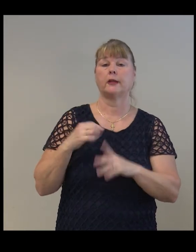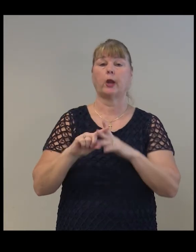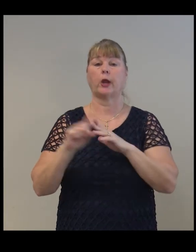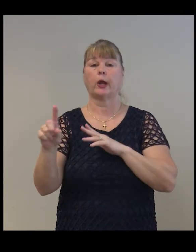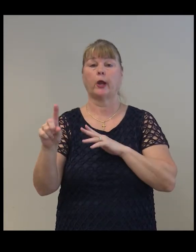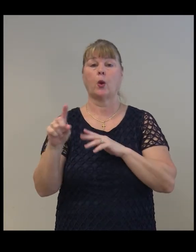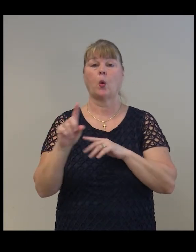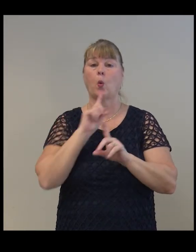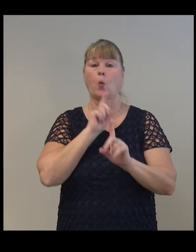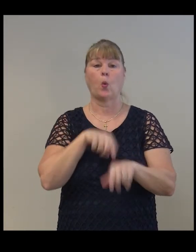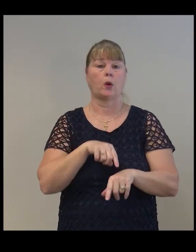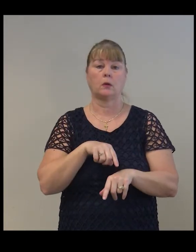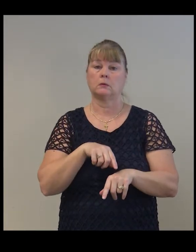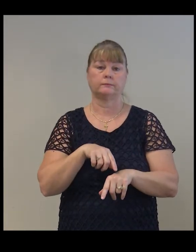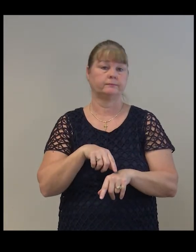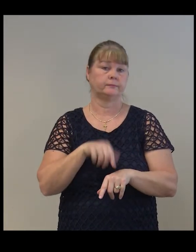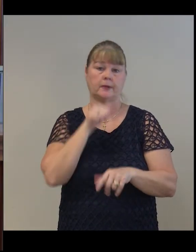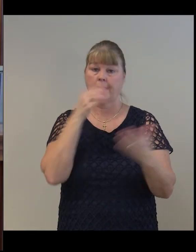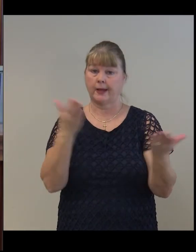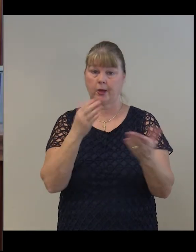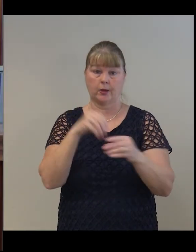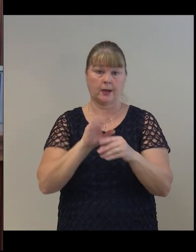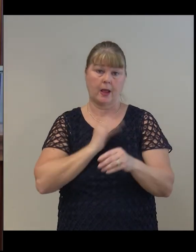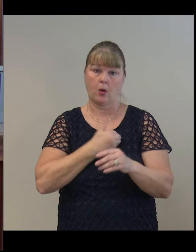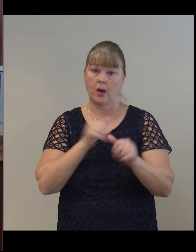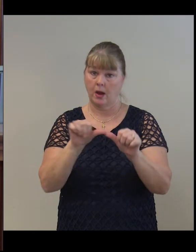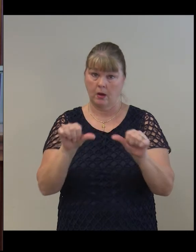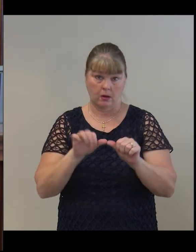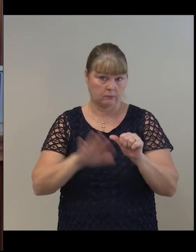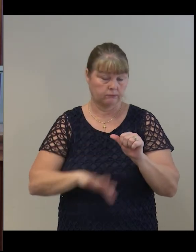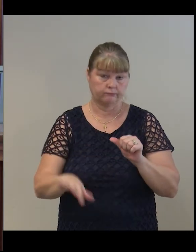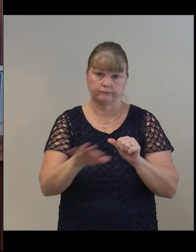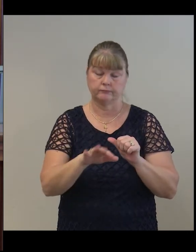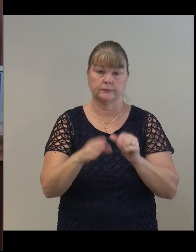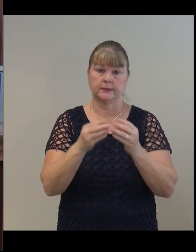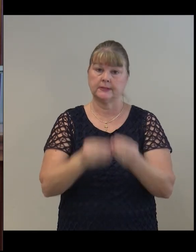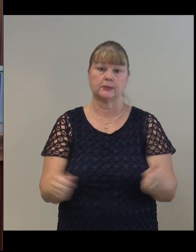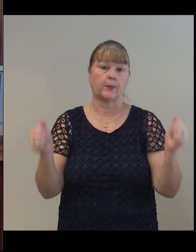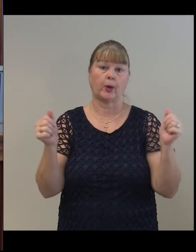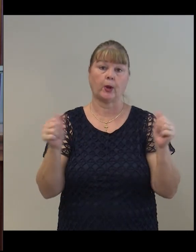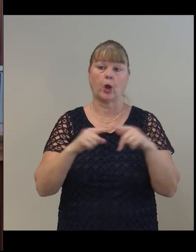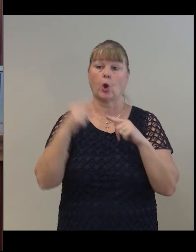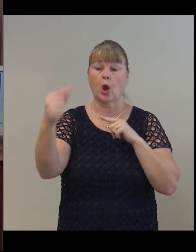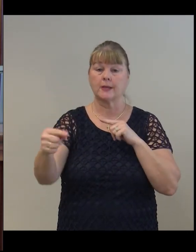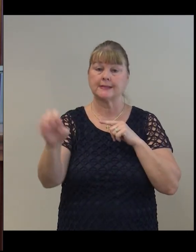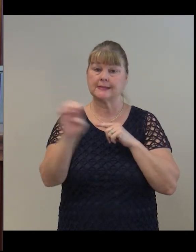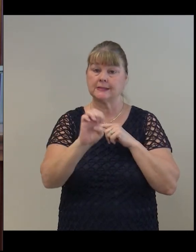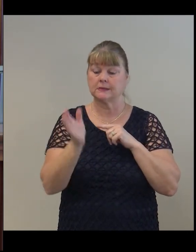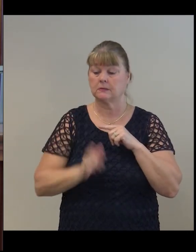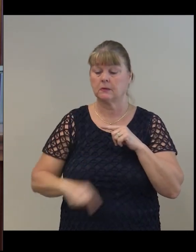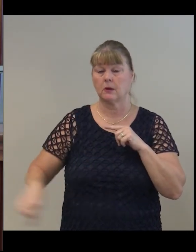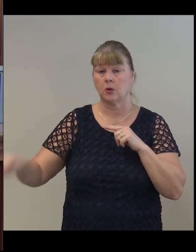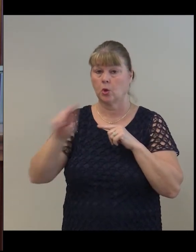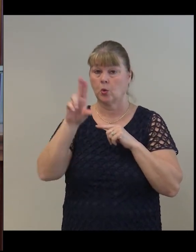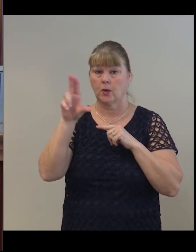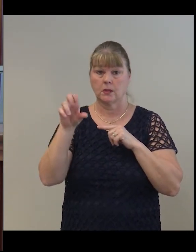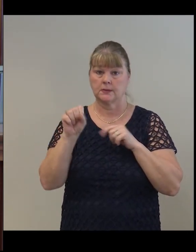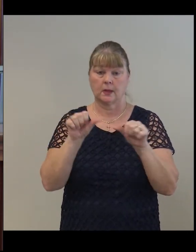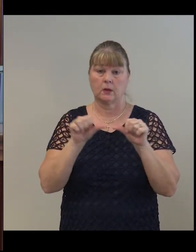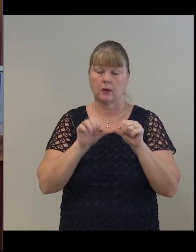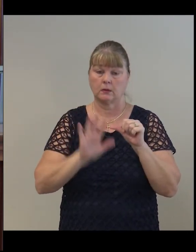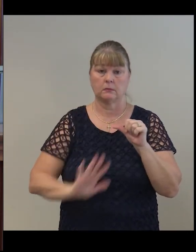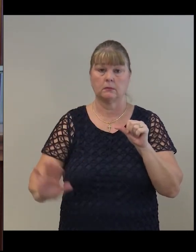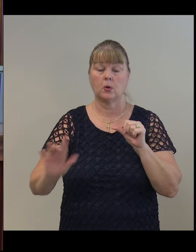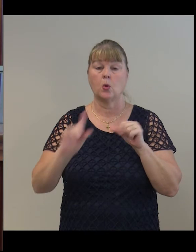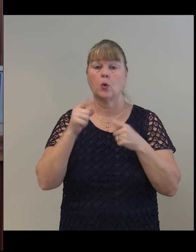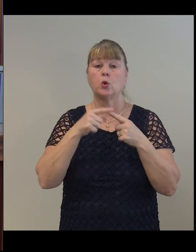voluntary evacuation order. That does not exist in Chatham County, and it's actually disappearing across the eastern United